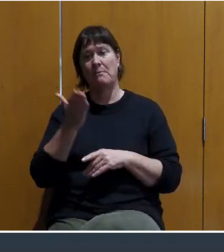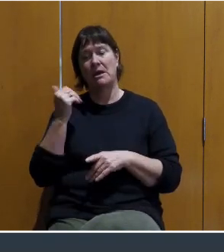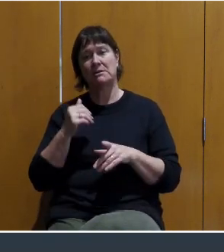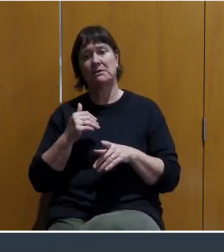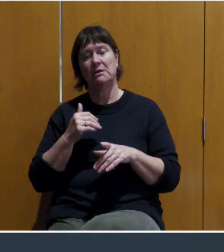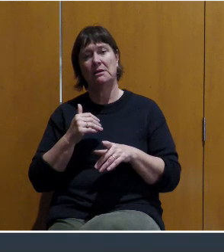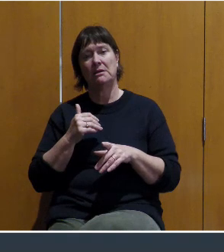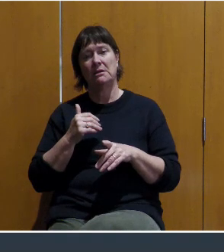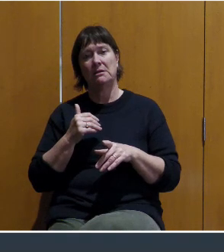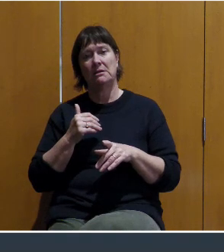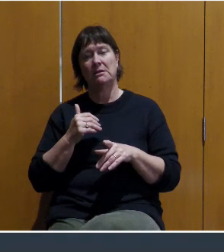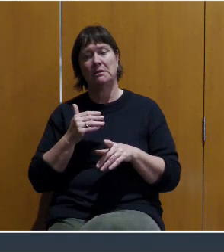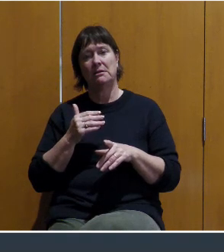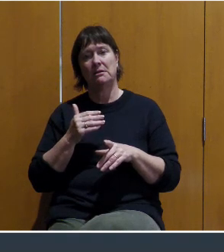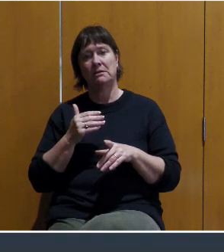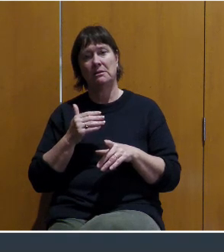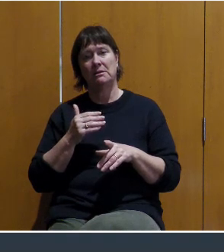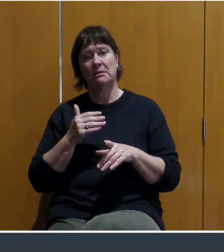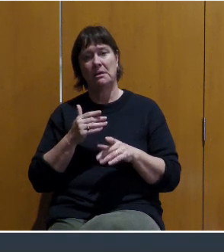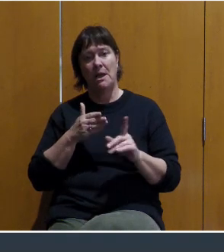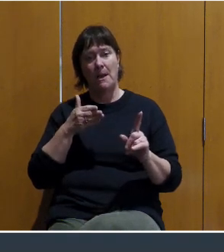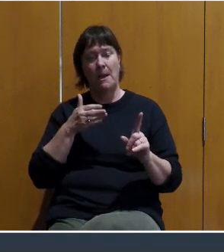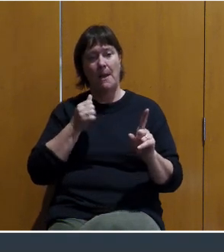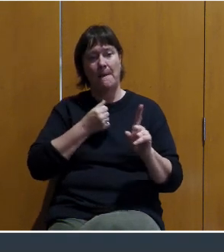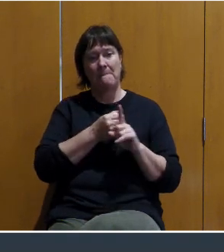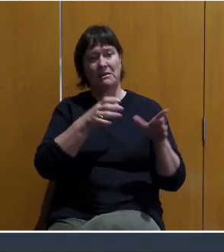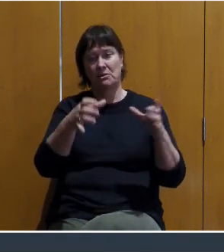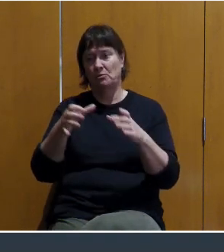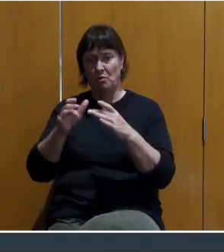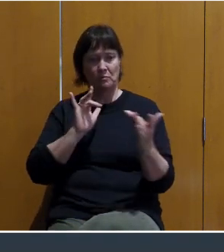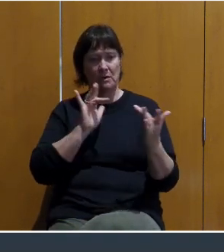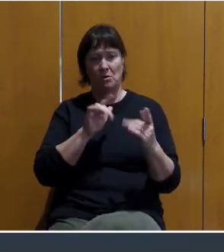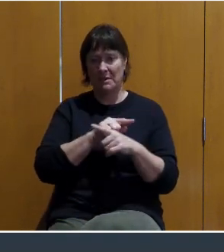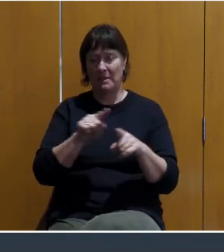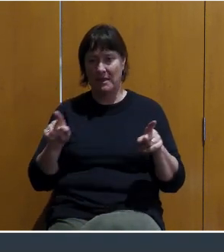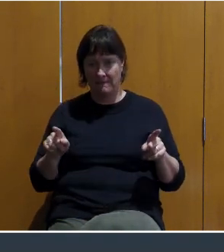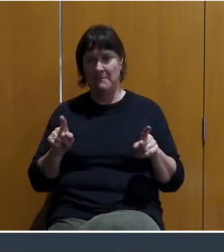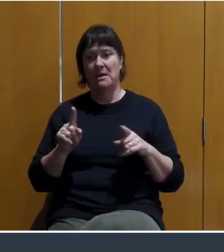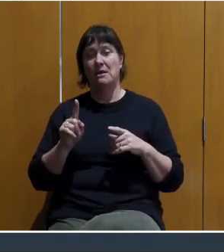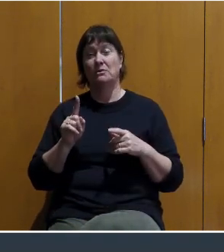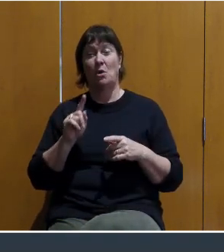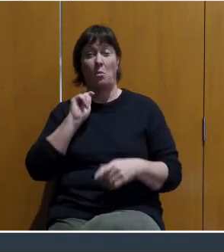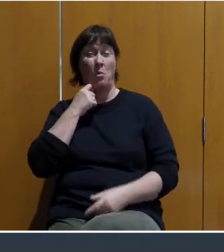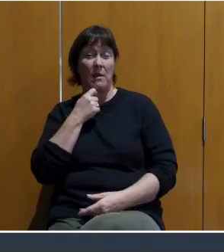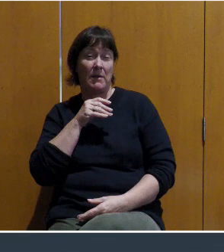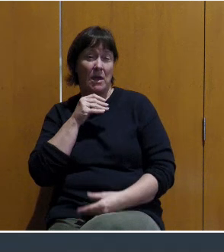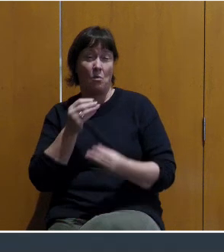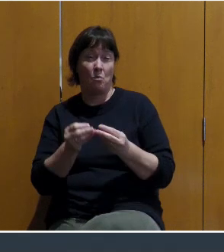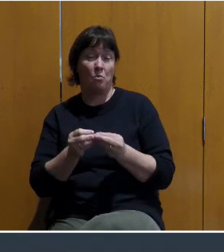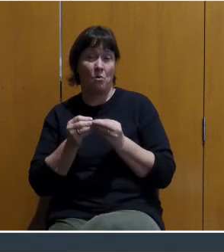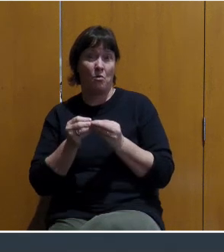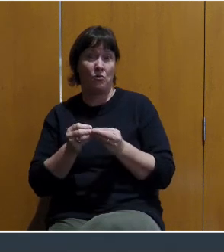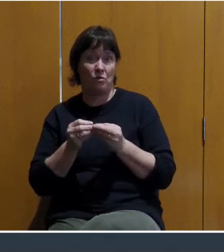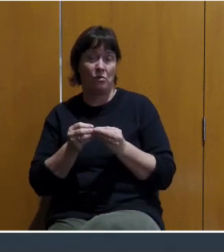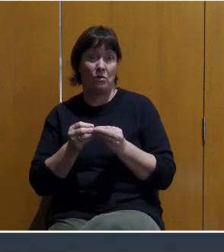that directly impacted parties were directly contacted. So would it be beneficial to take some